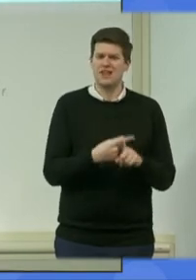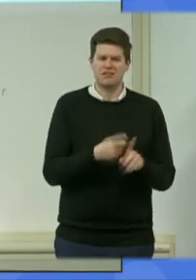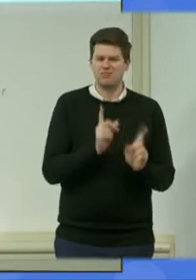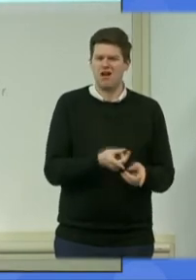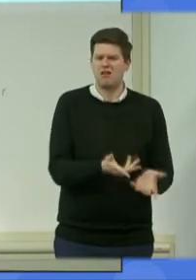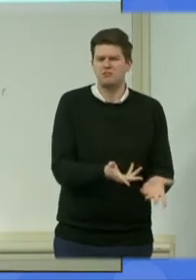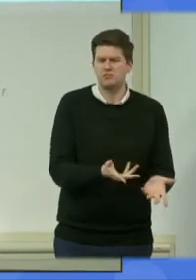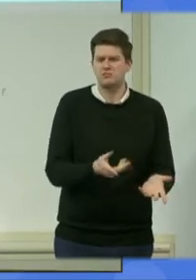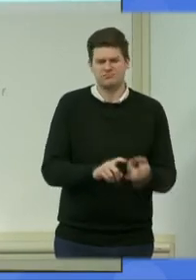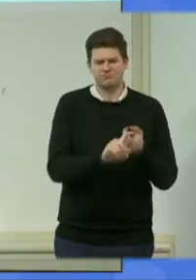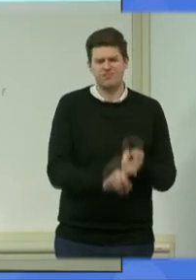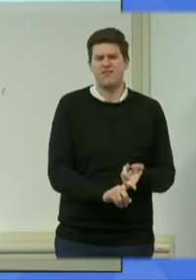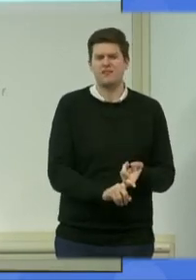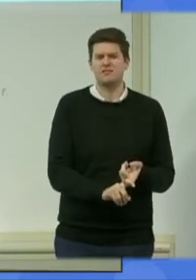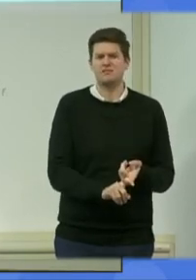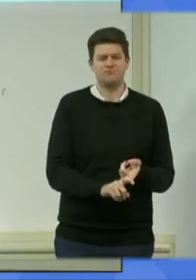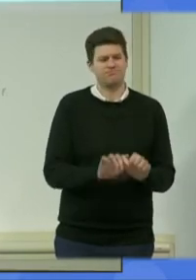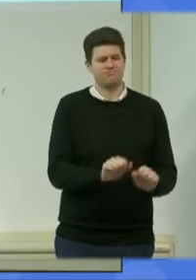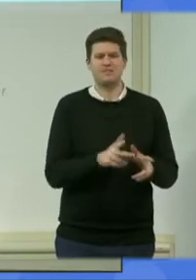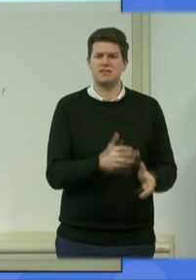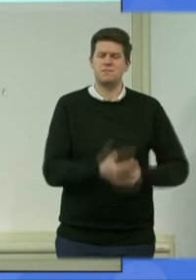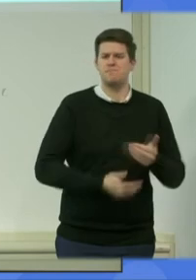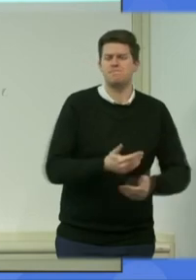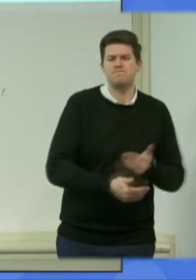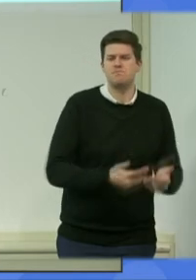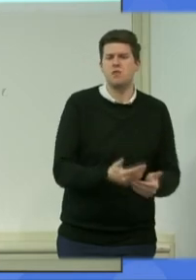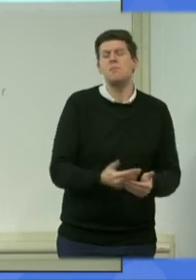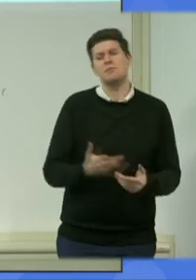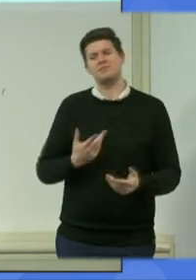is an important thing to think about when designing the tax system.